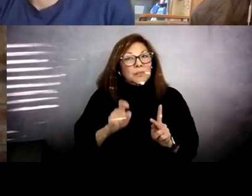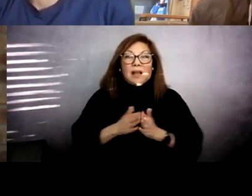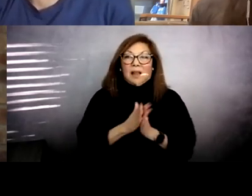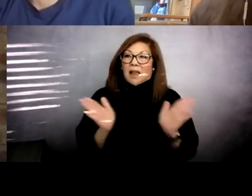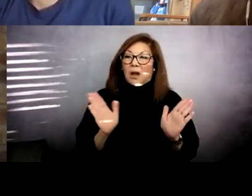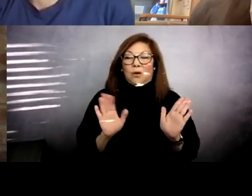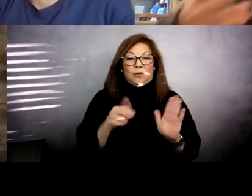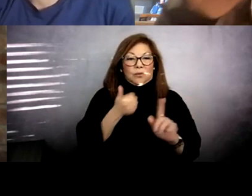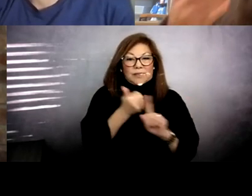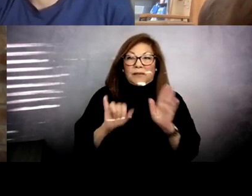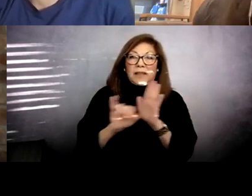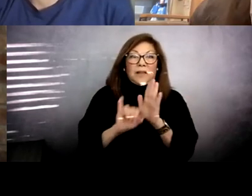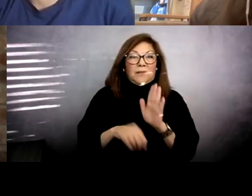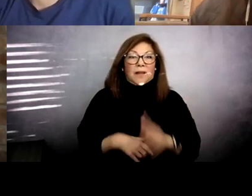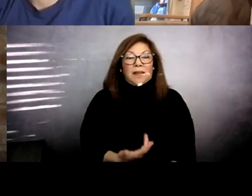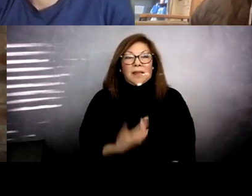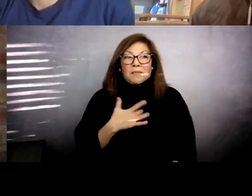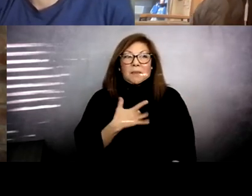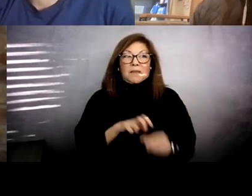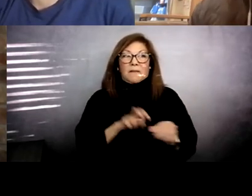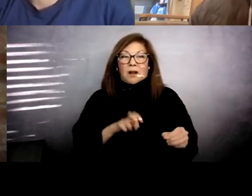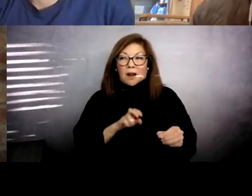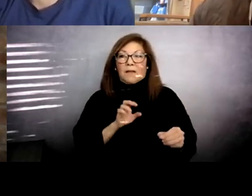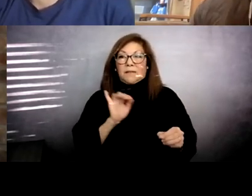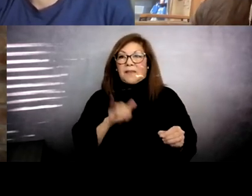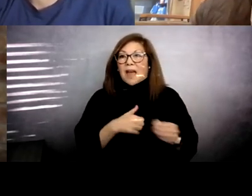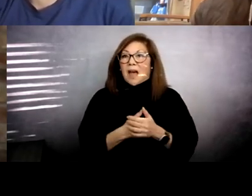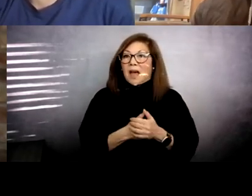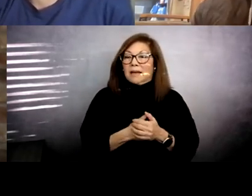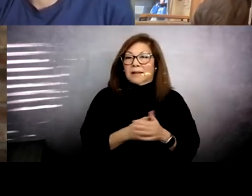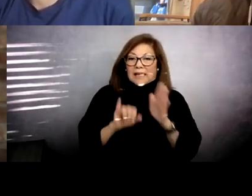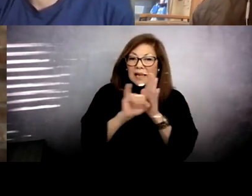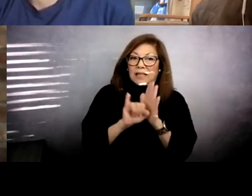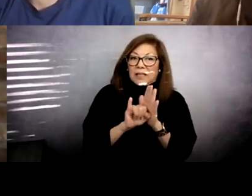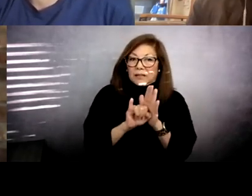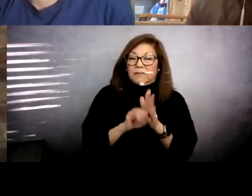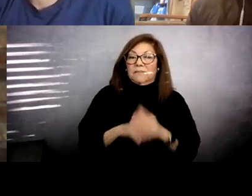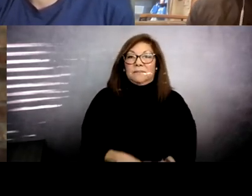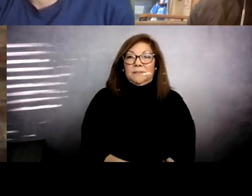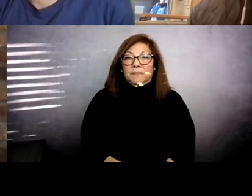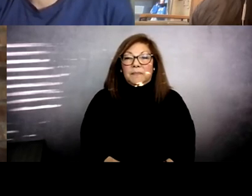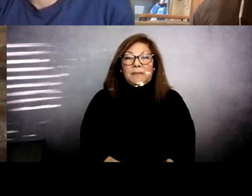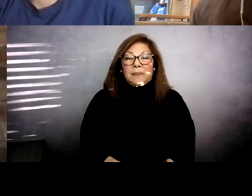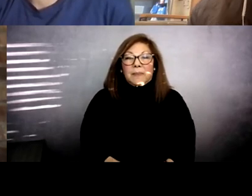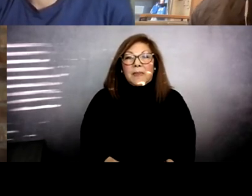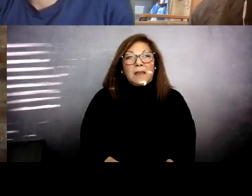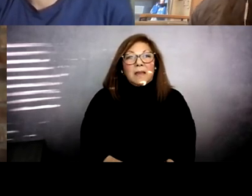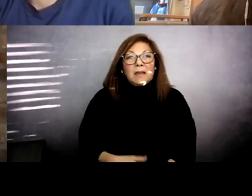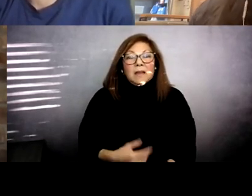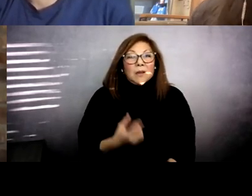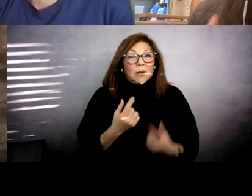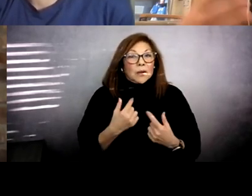self-identify. And it could be that they opt out of the coalition. It could be that they opt out of identity altogether. And that's their choice. And all we